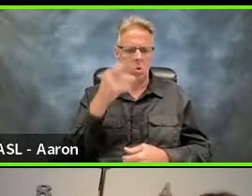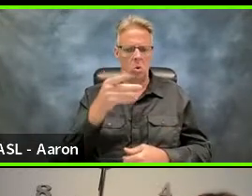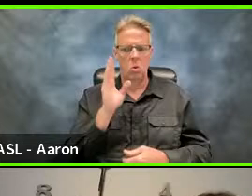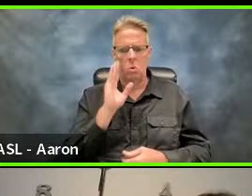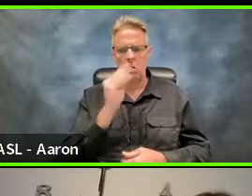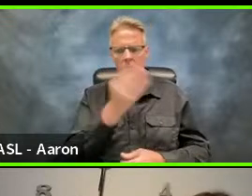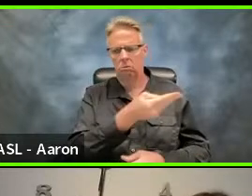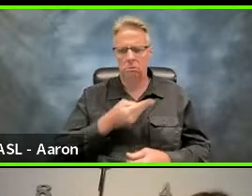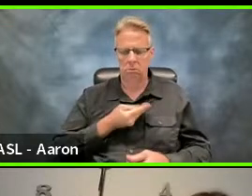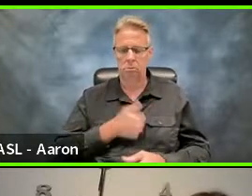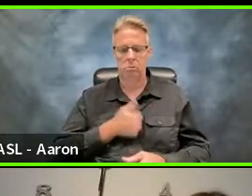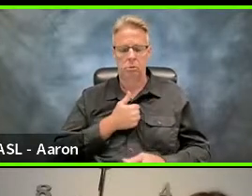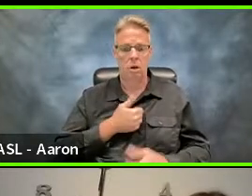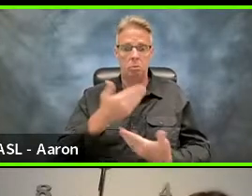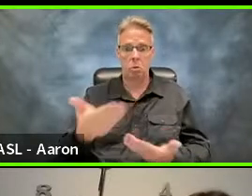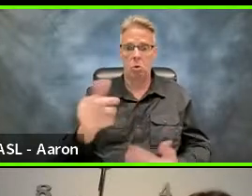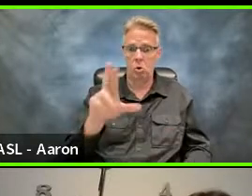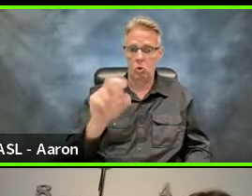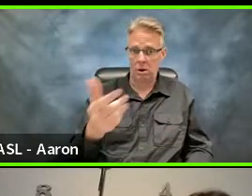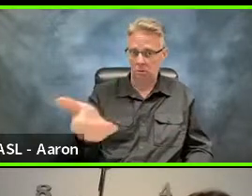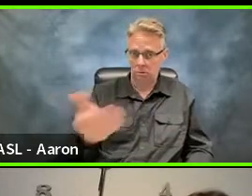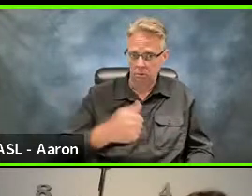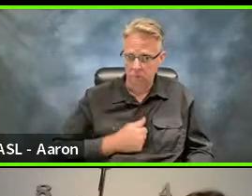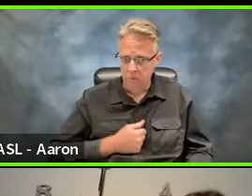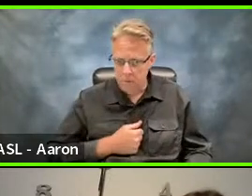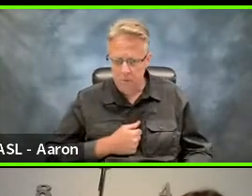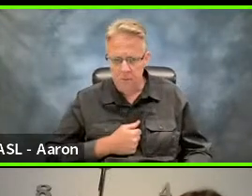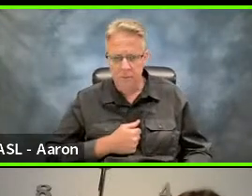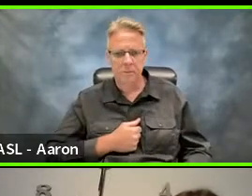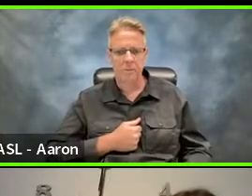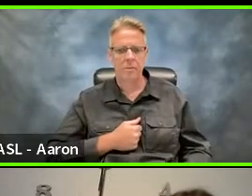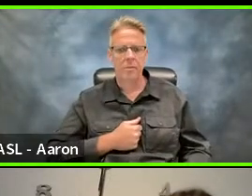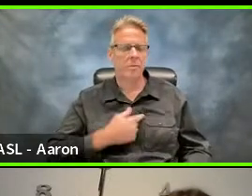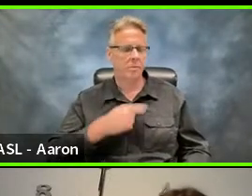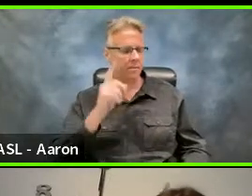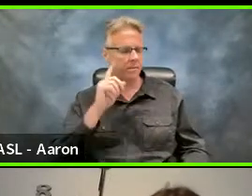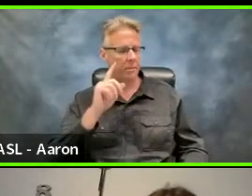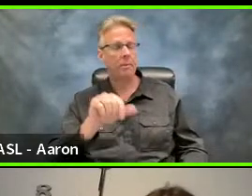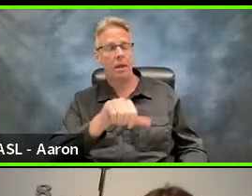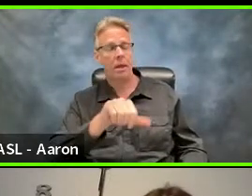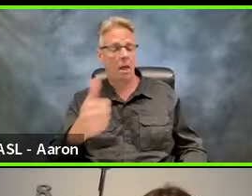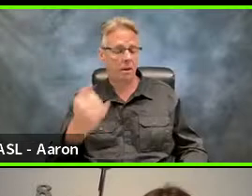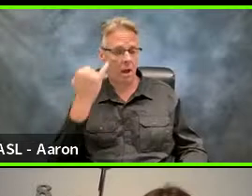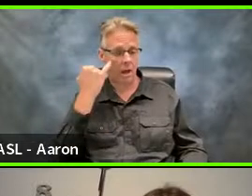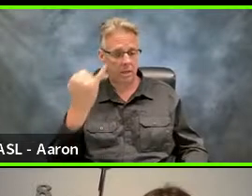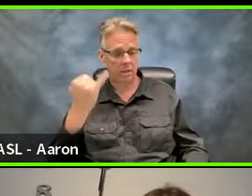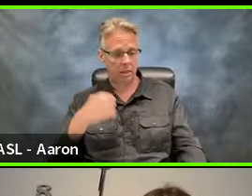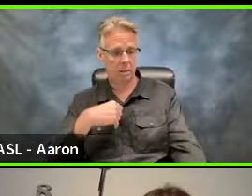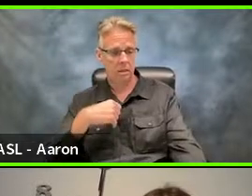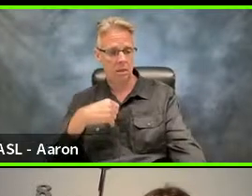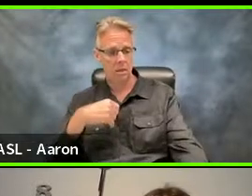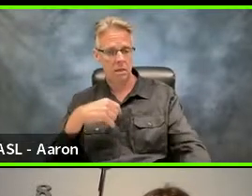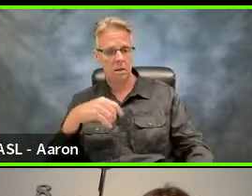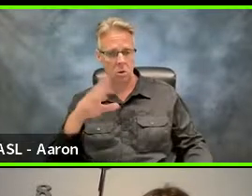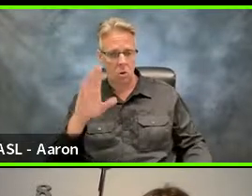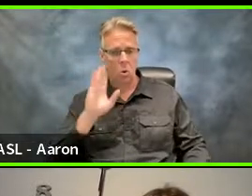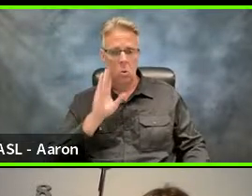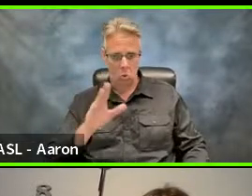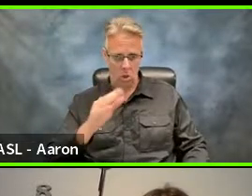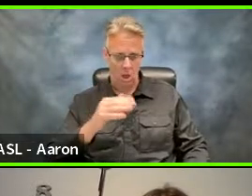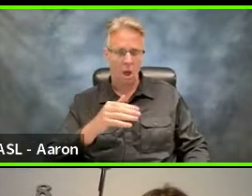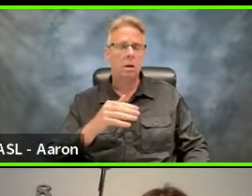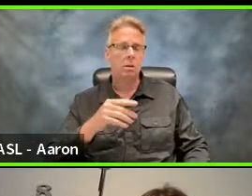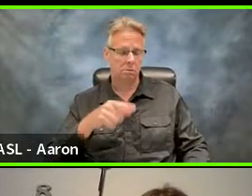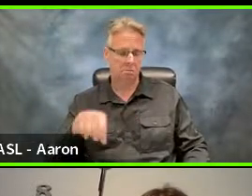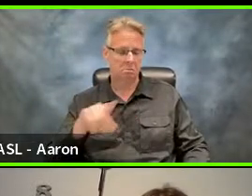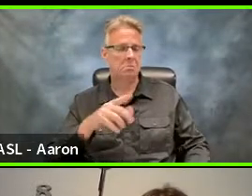us. Sorry, Greg, go ahead. Well, I was just going to say another idea in that we will have a lot of